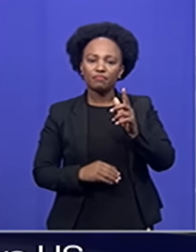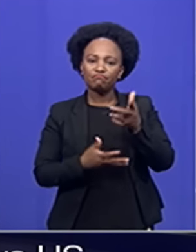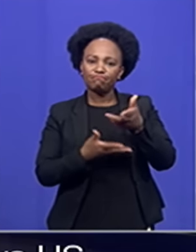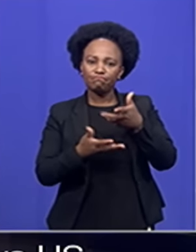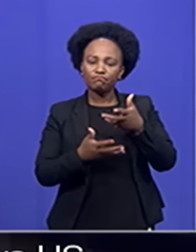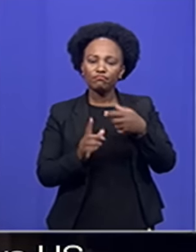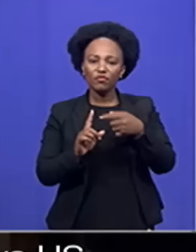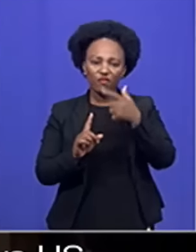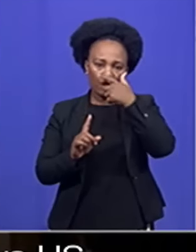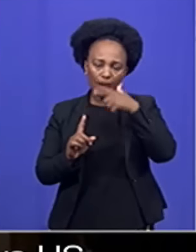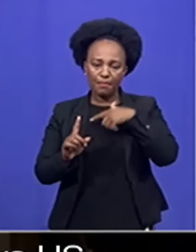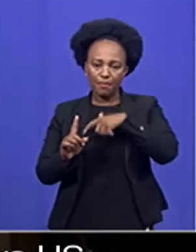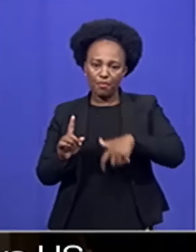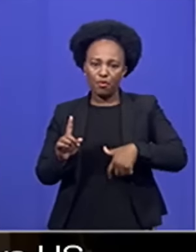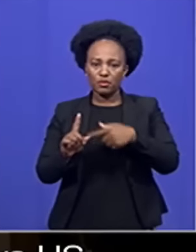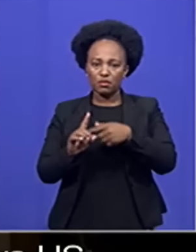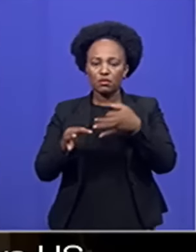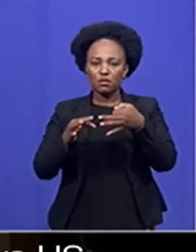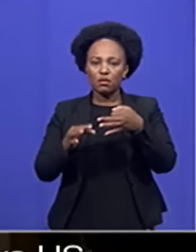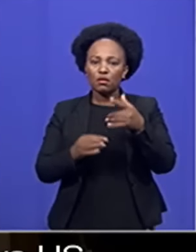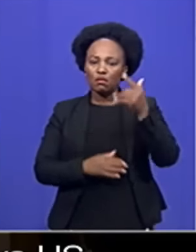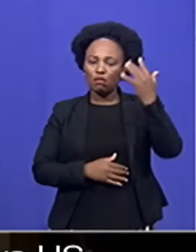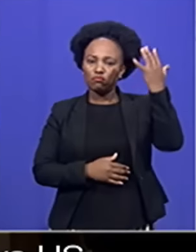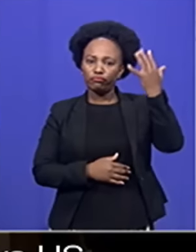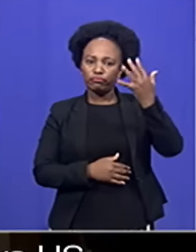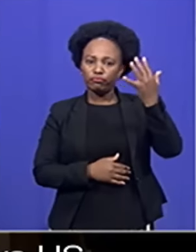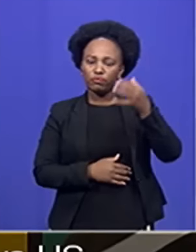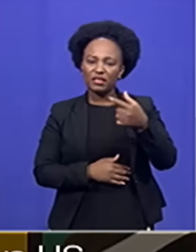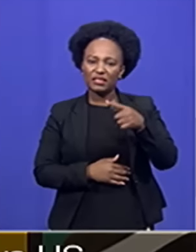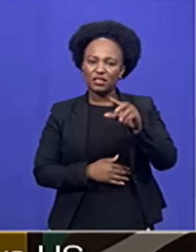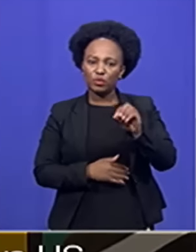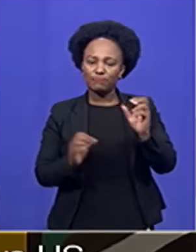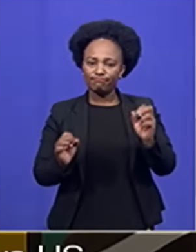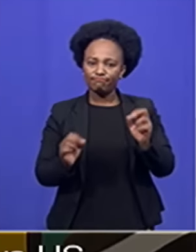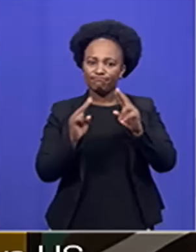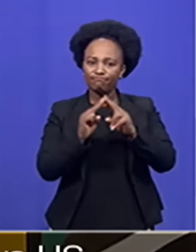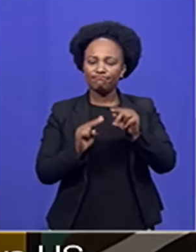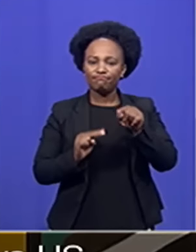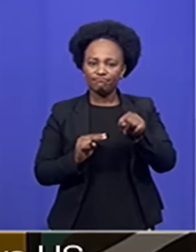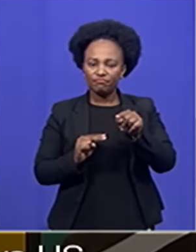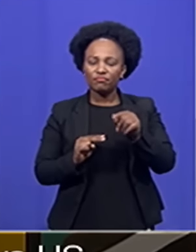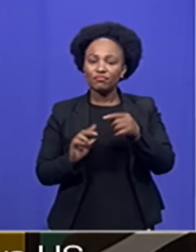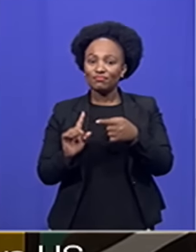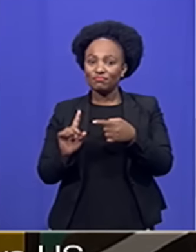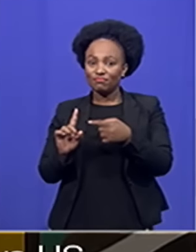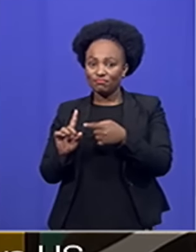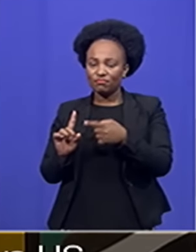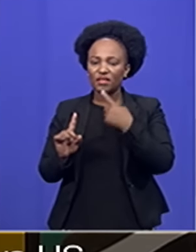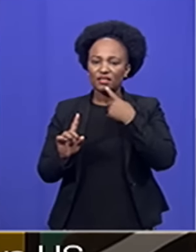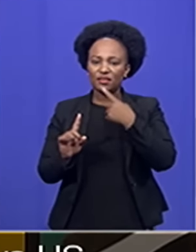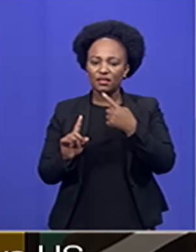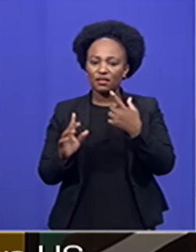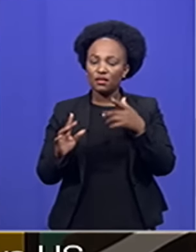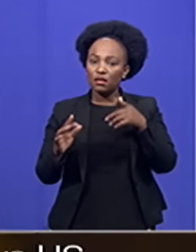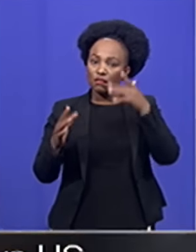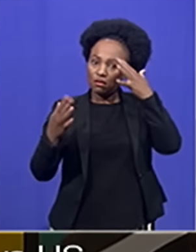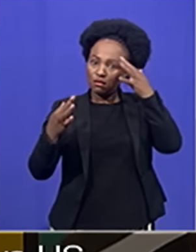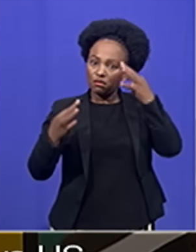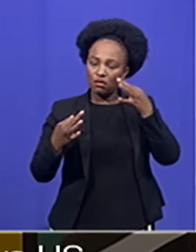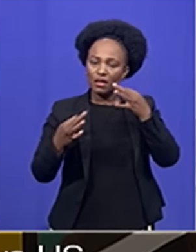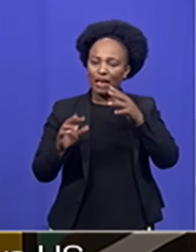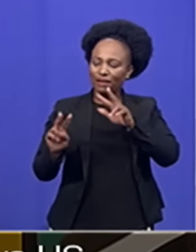polelo ya Ramaphosa ge a bula semmušo kopano kgothekgothe ya G20, Makwenya o rile tšhišinyo ye bjalo e swana fela